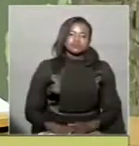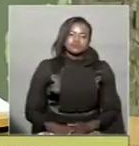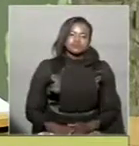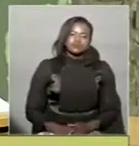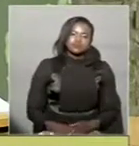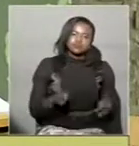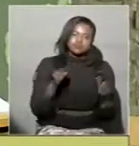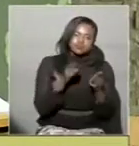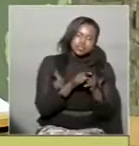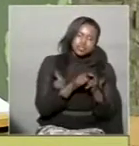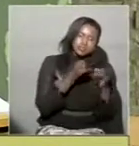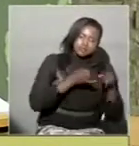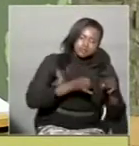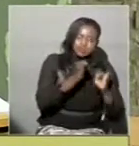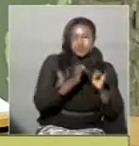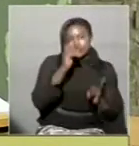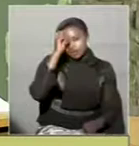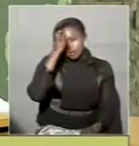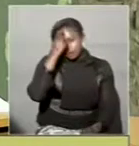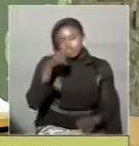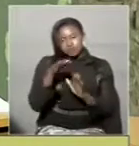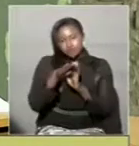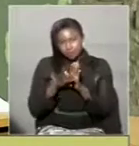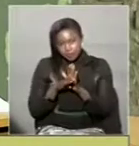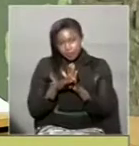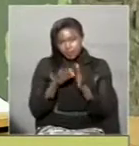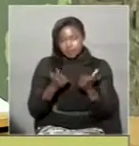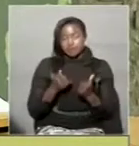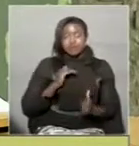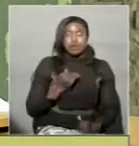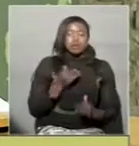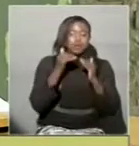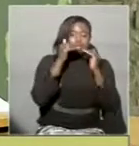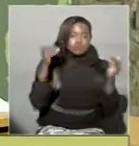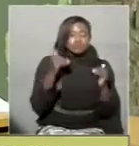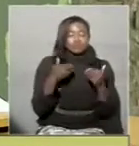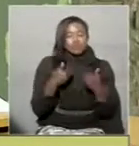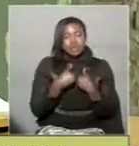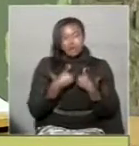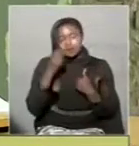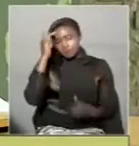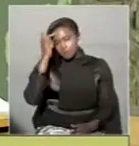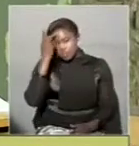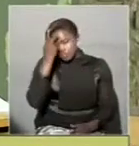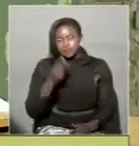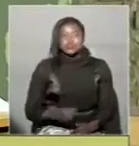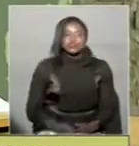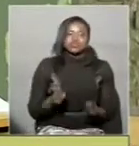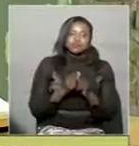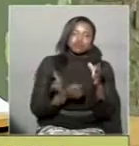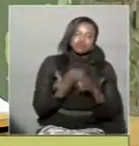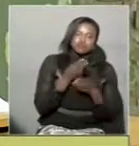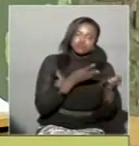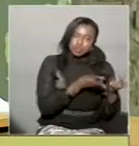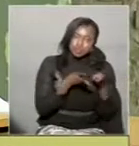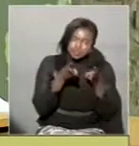implementing government programs is going. So really, at our level, we do policy, we come up with strategies, but we